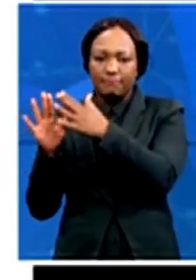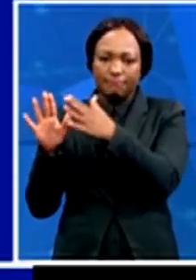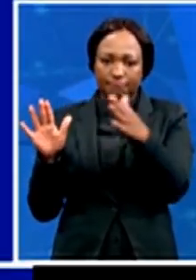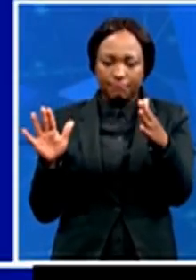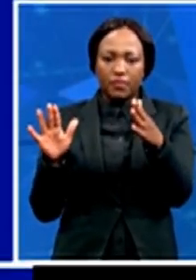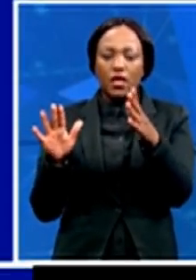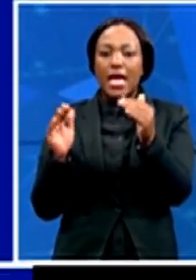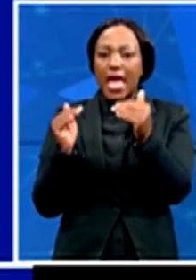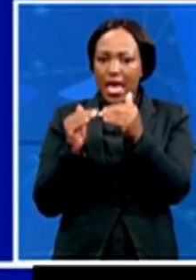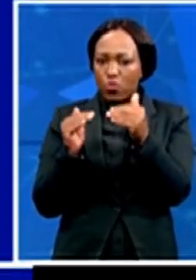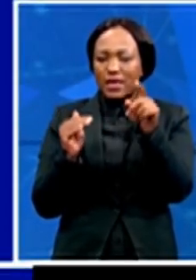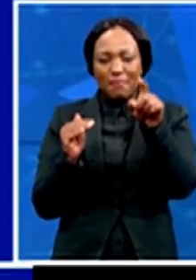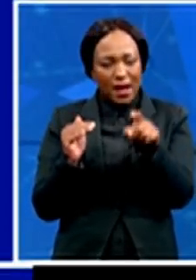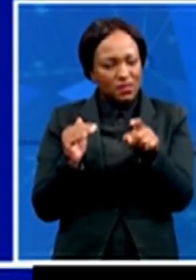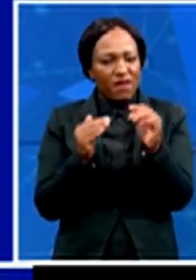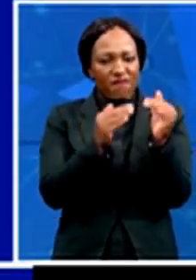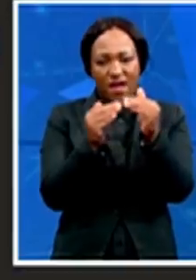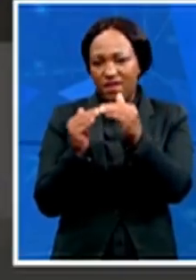our vaccination drive. Thank you very much.